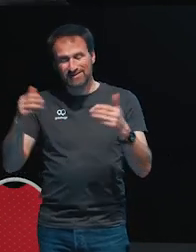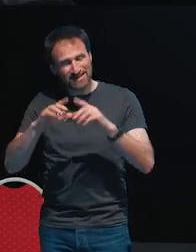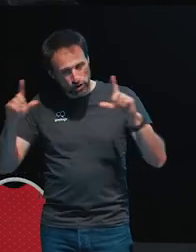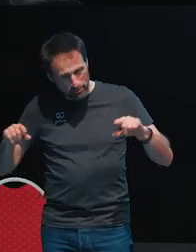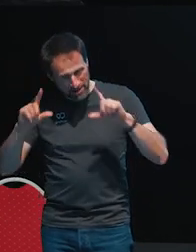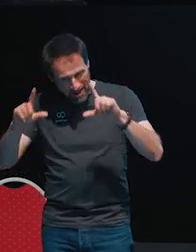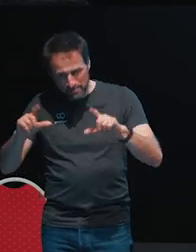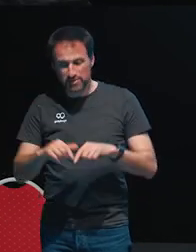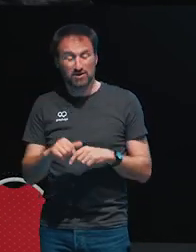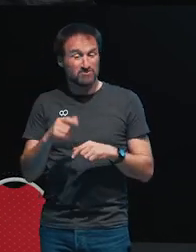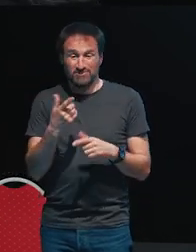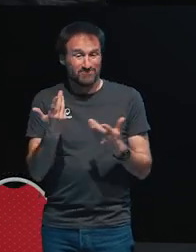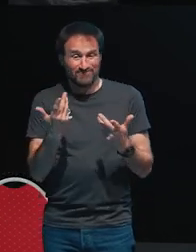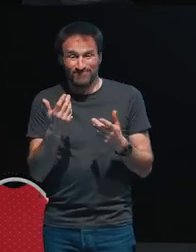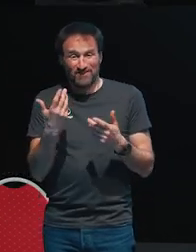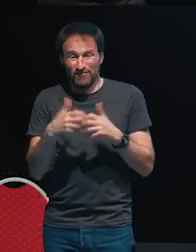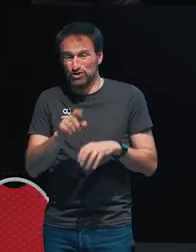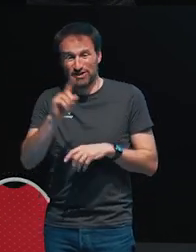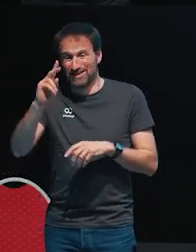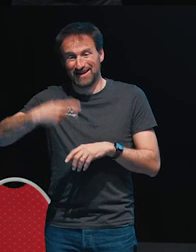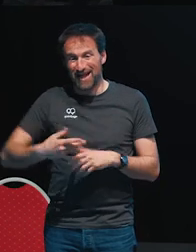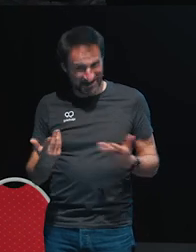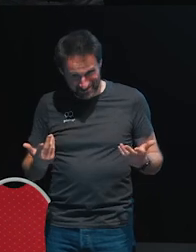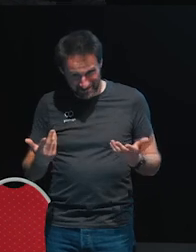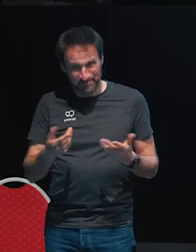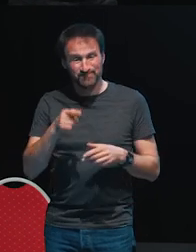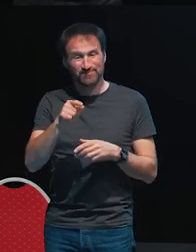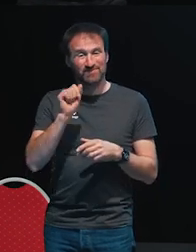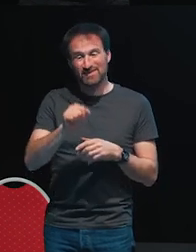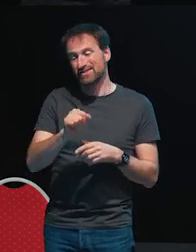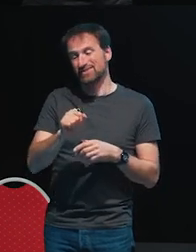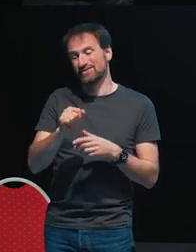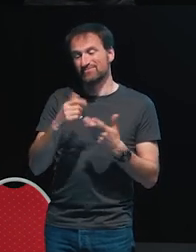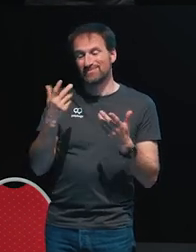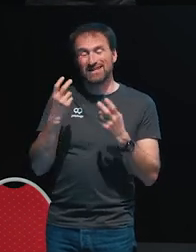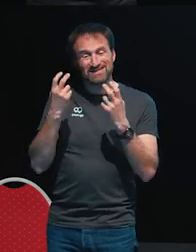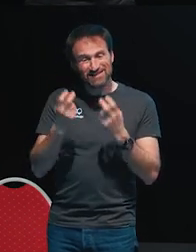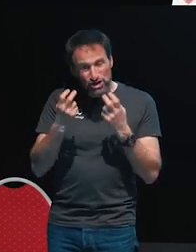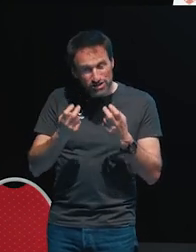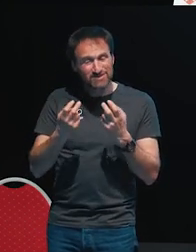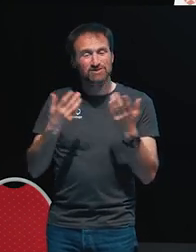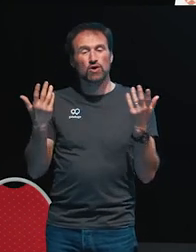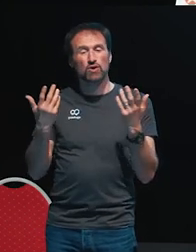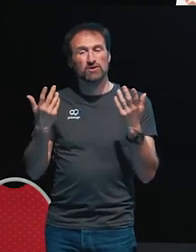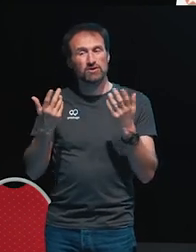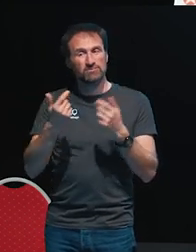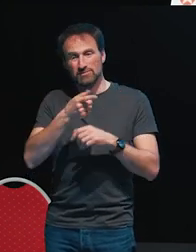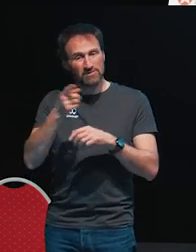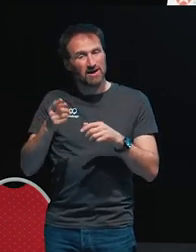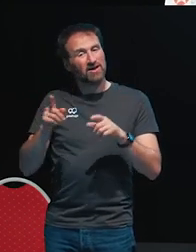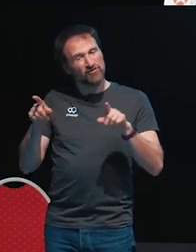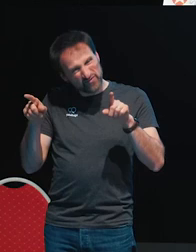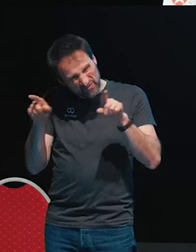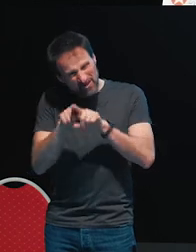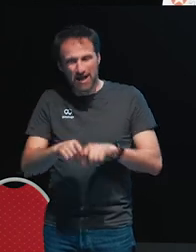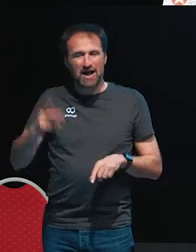going to do this. So it would be nice if we could use our sessions or generate the sessions or stuff like this in the same way for all the